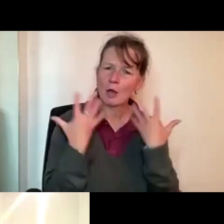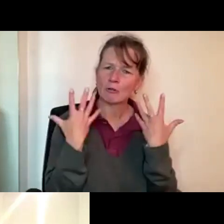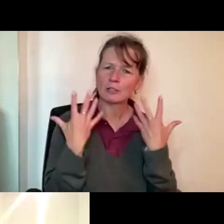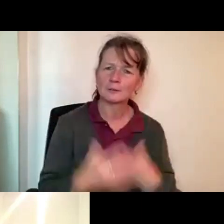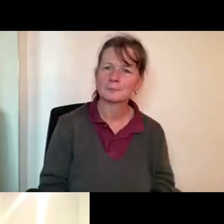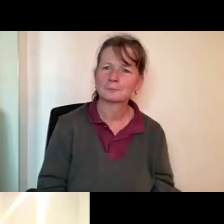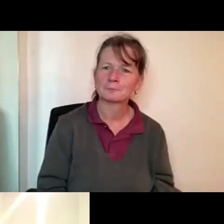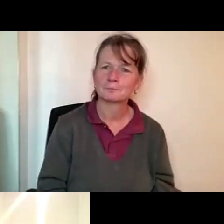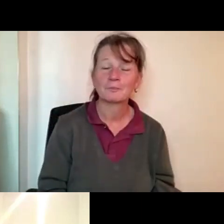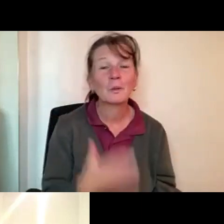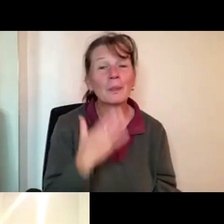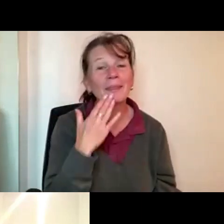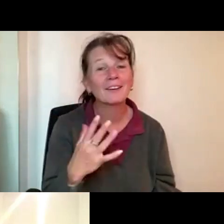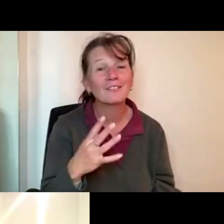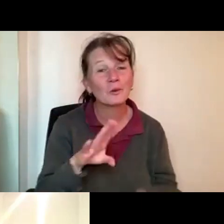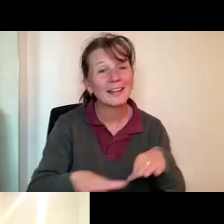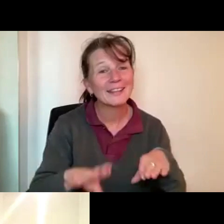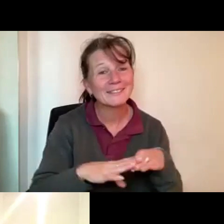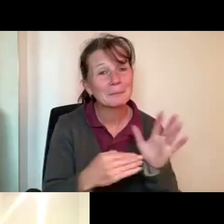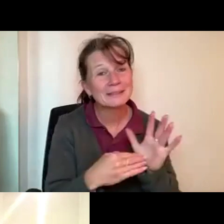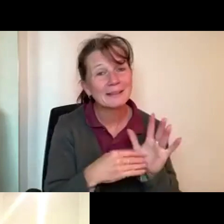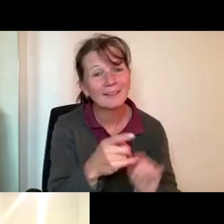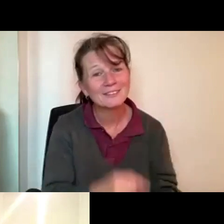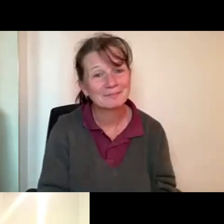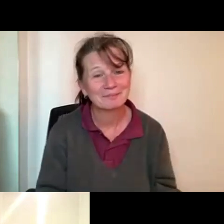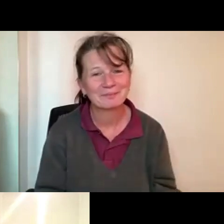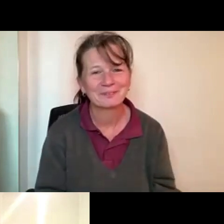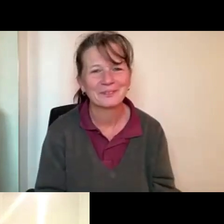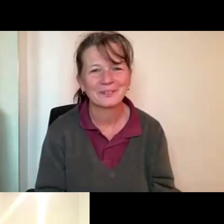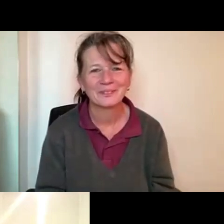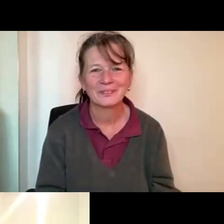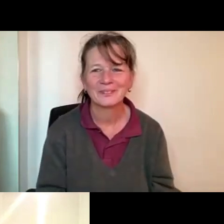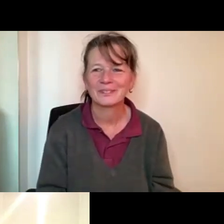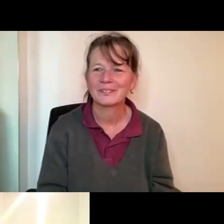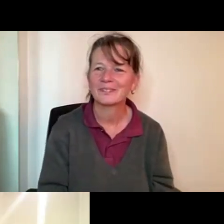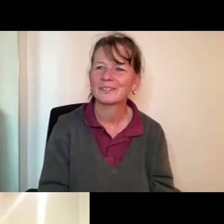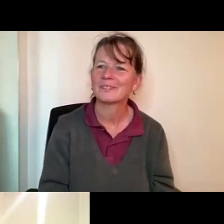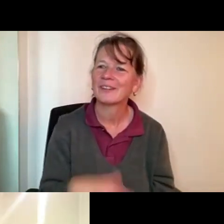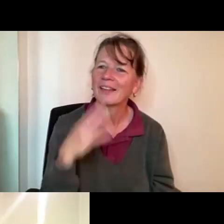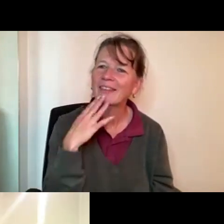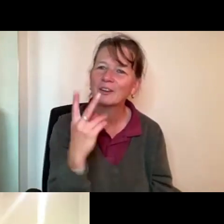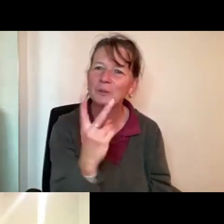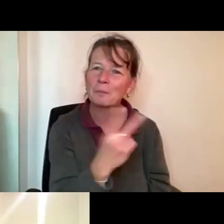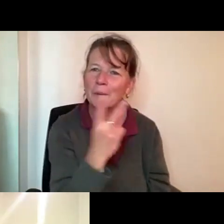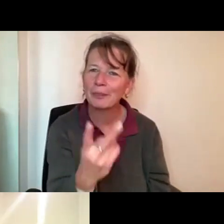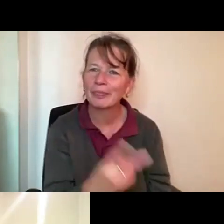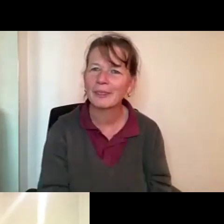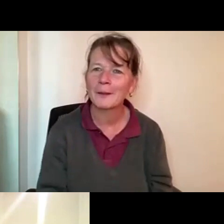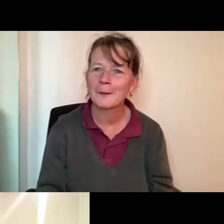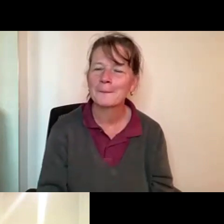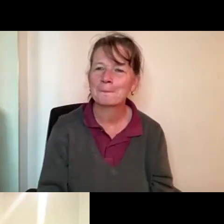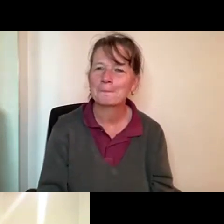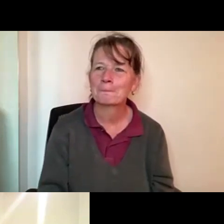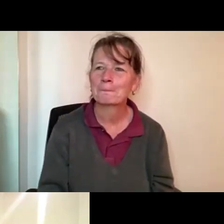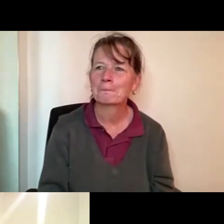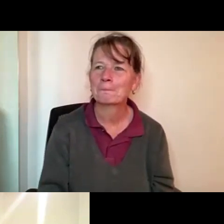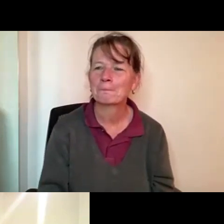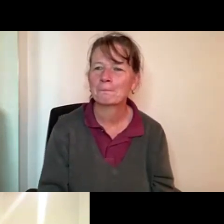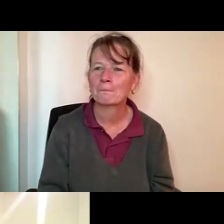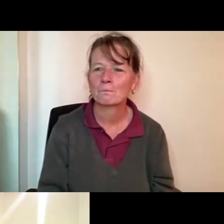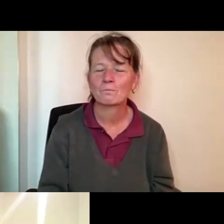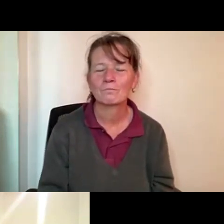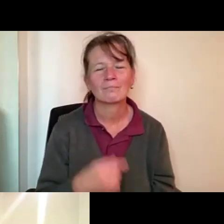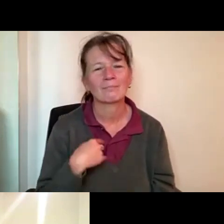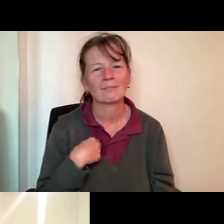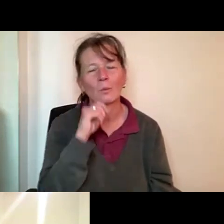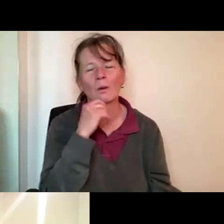So thanks for that lesson, Mathilde. Thank you very much, both of you. I obviously would